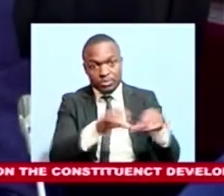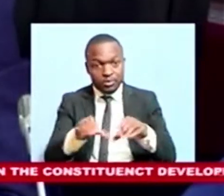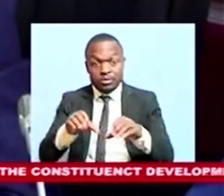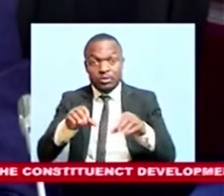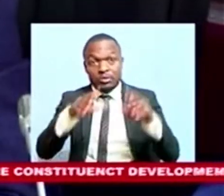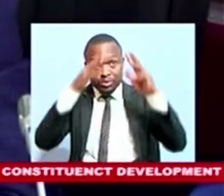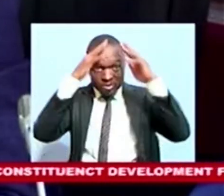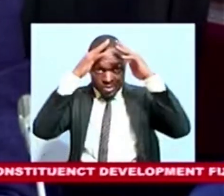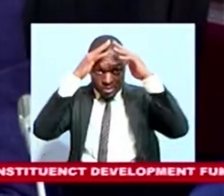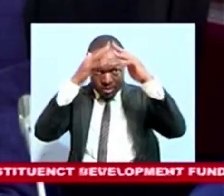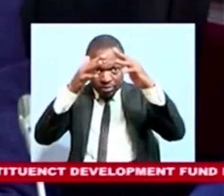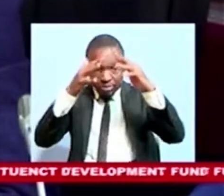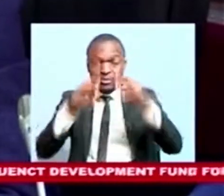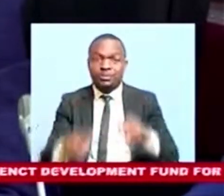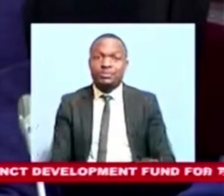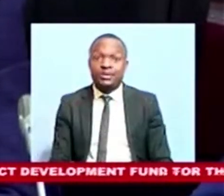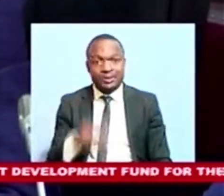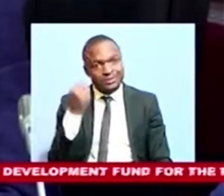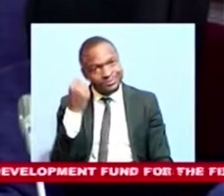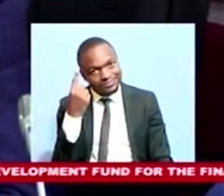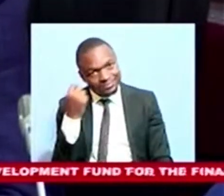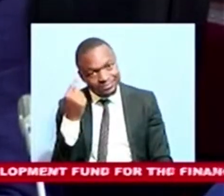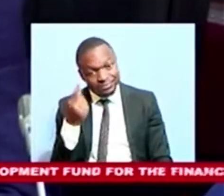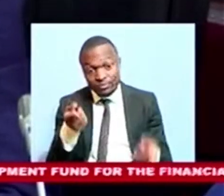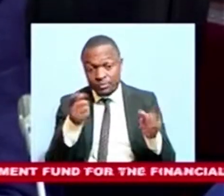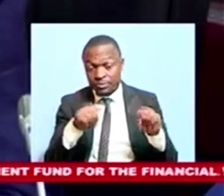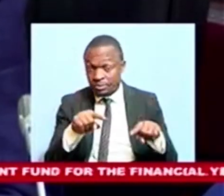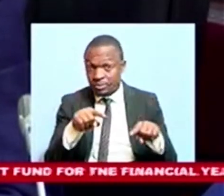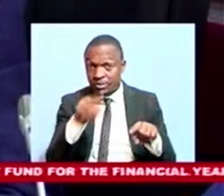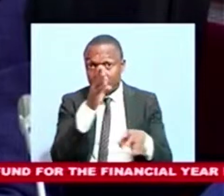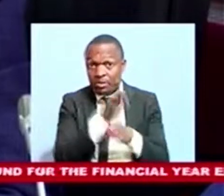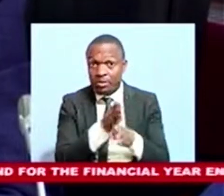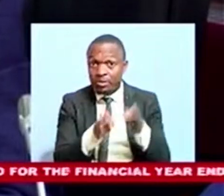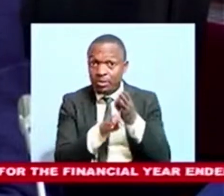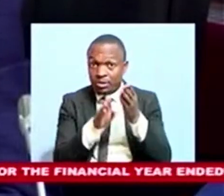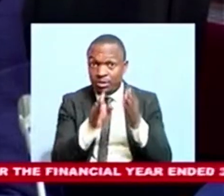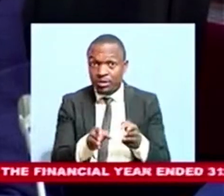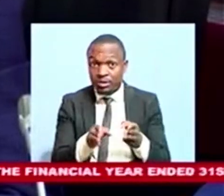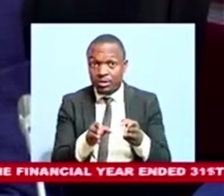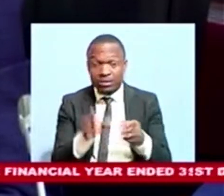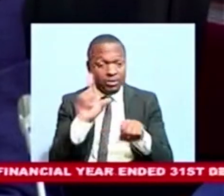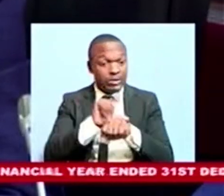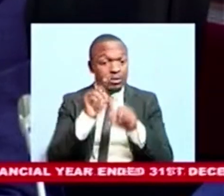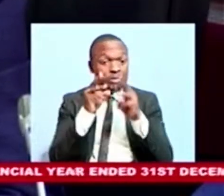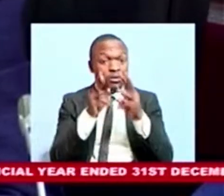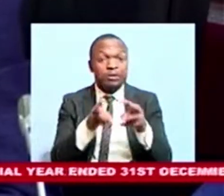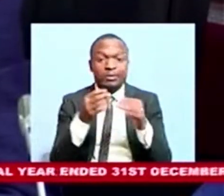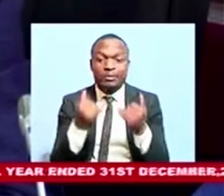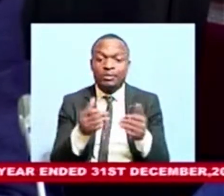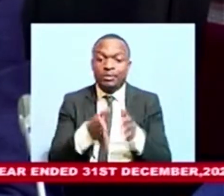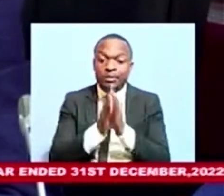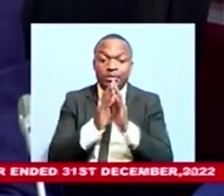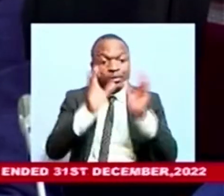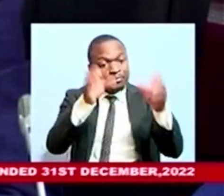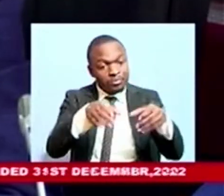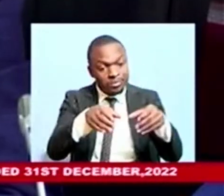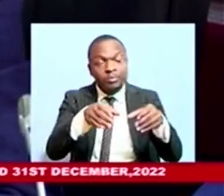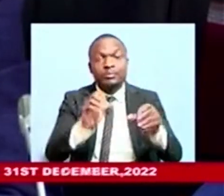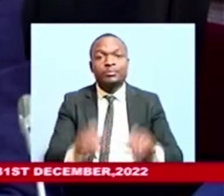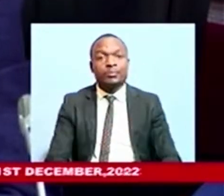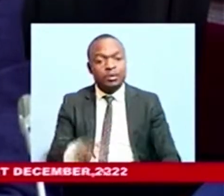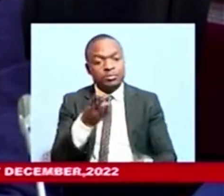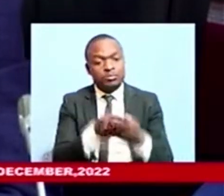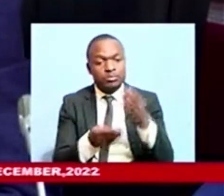roofing? It is understood when the contractor, if it's labor-based, now you ask the community to